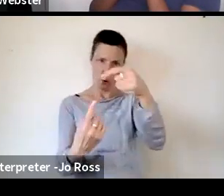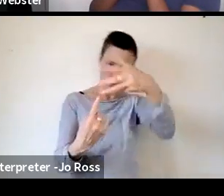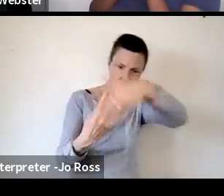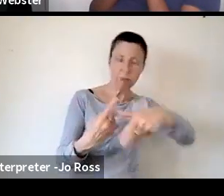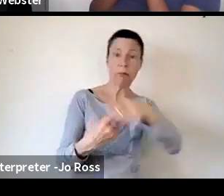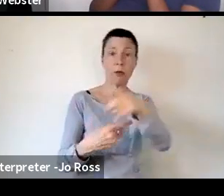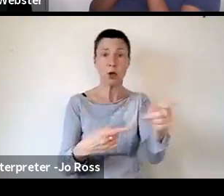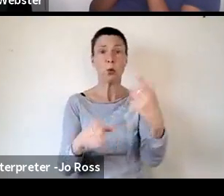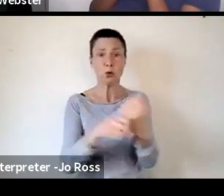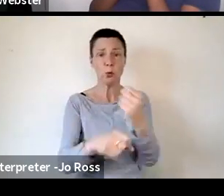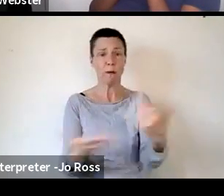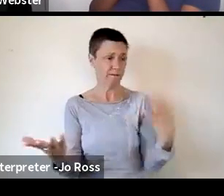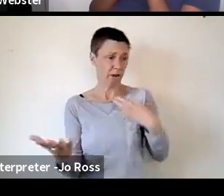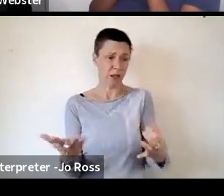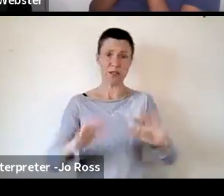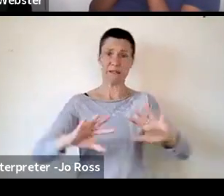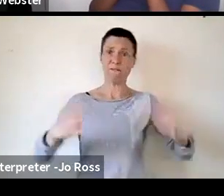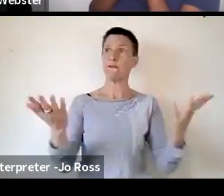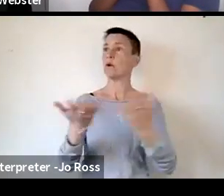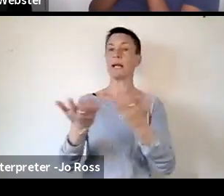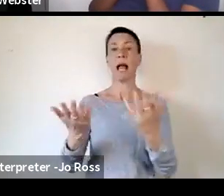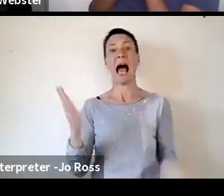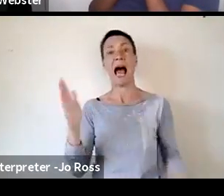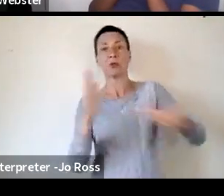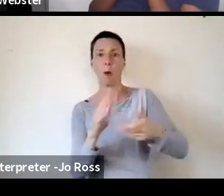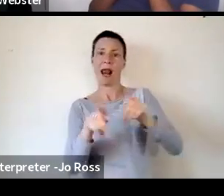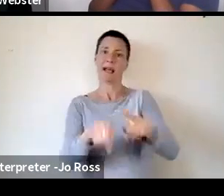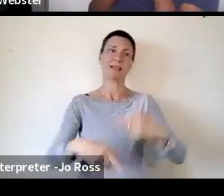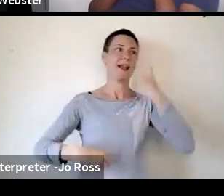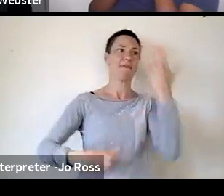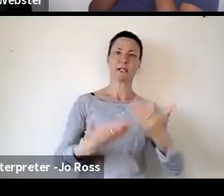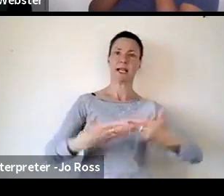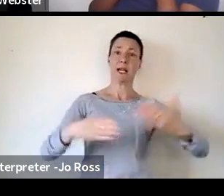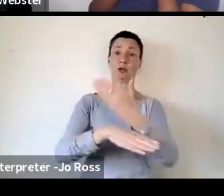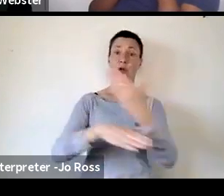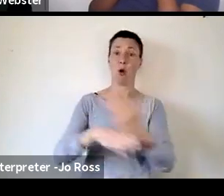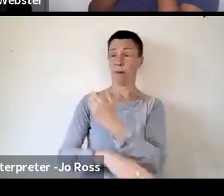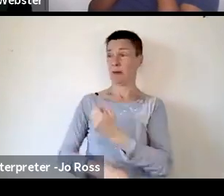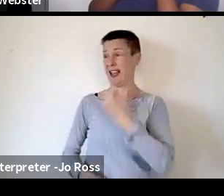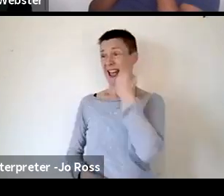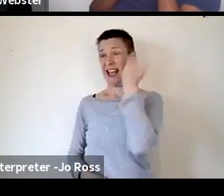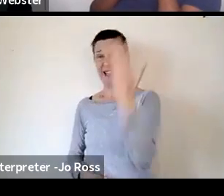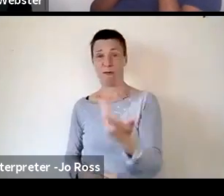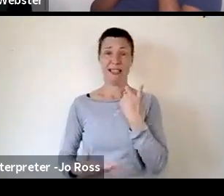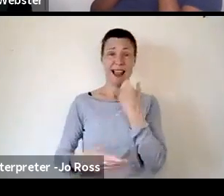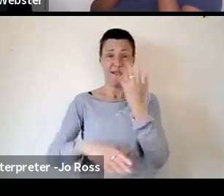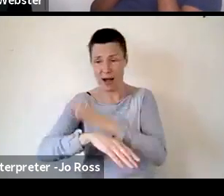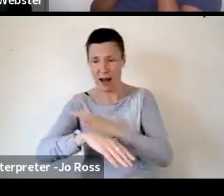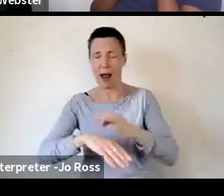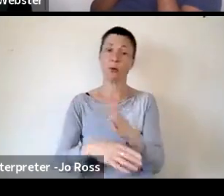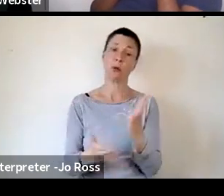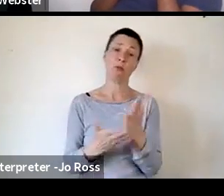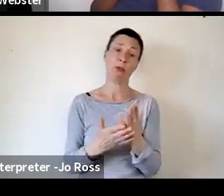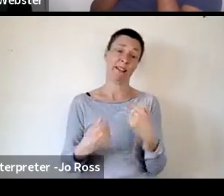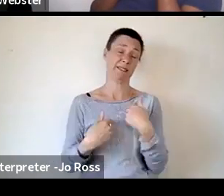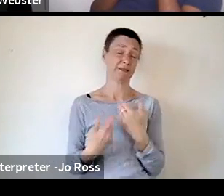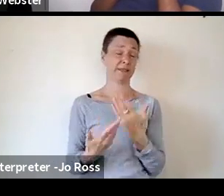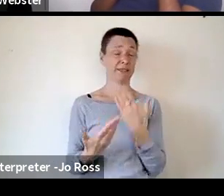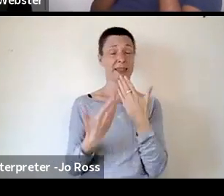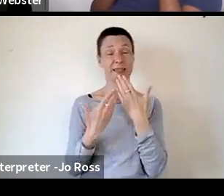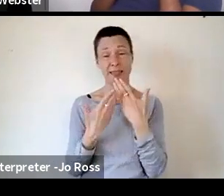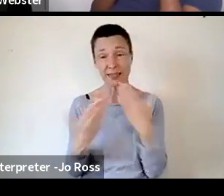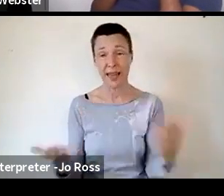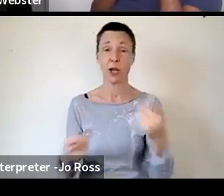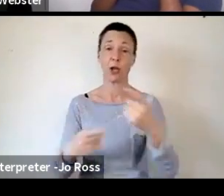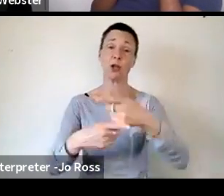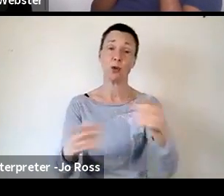free, over and above their day job on a daily, hourly basis. So I just want to say thank you so much, you